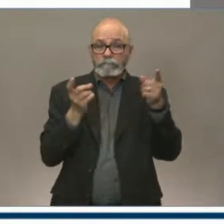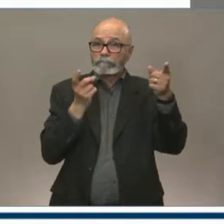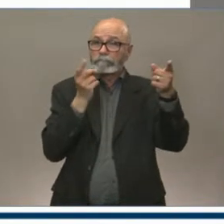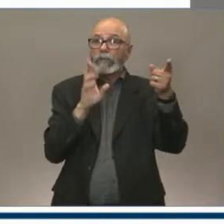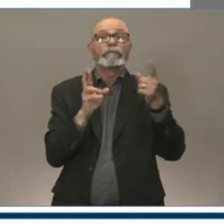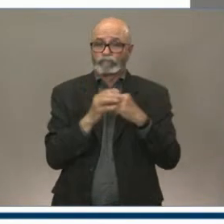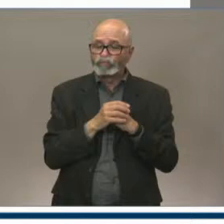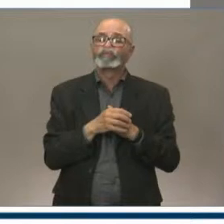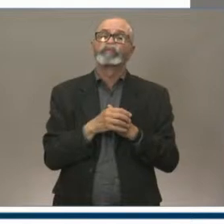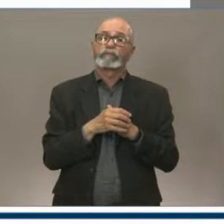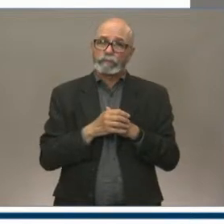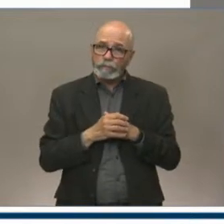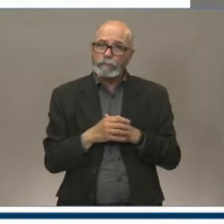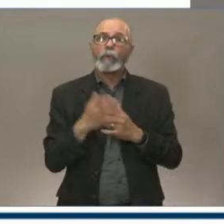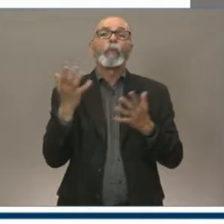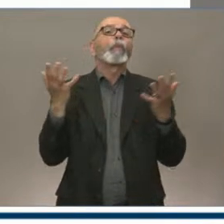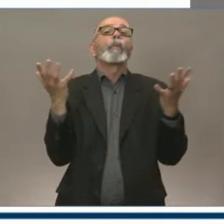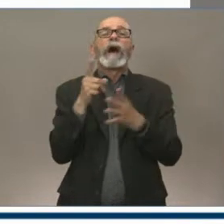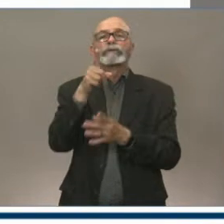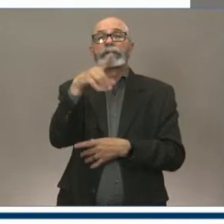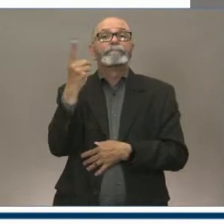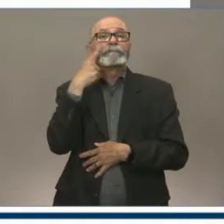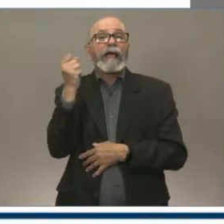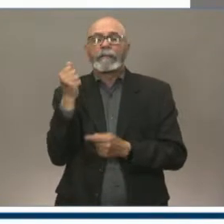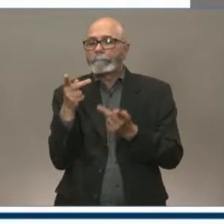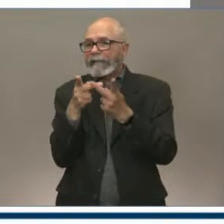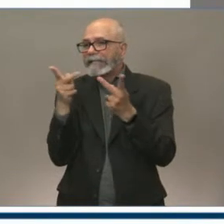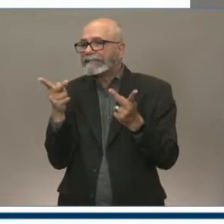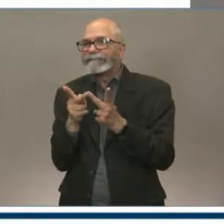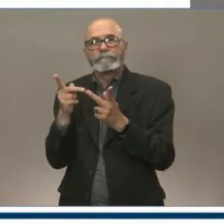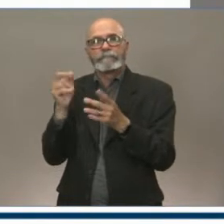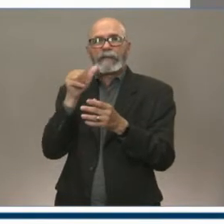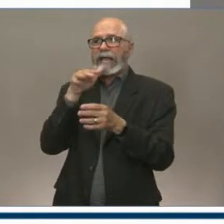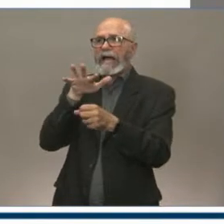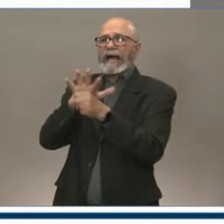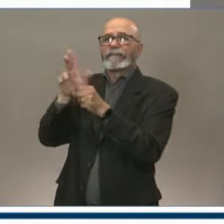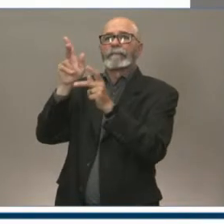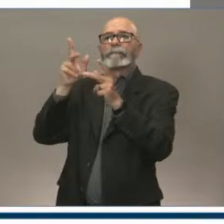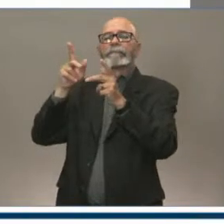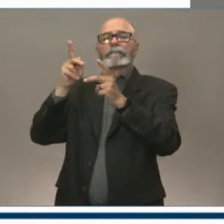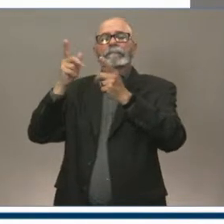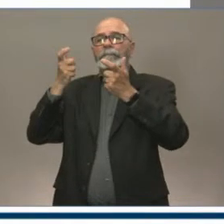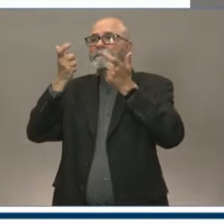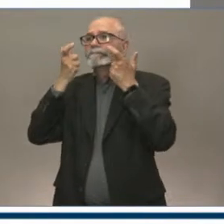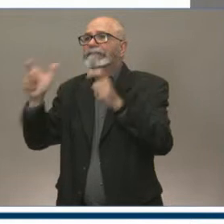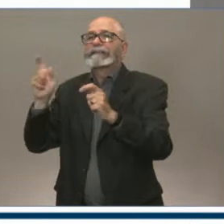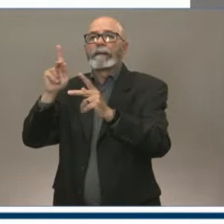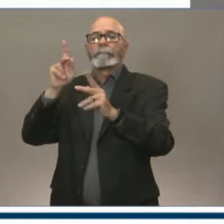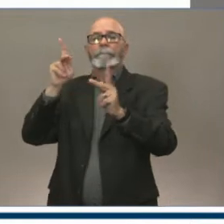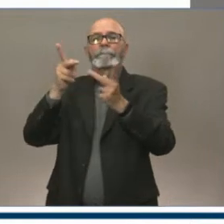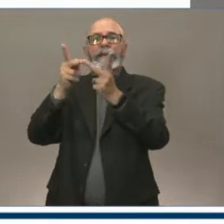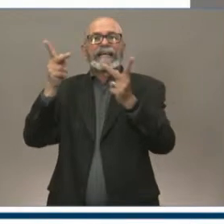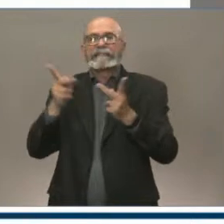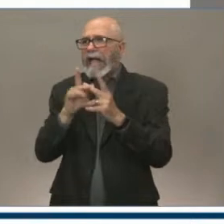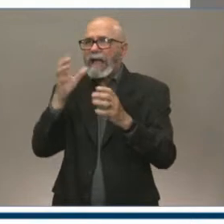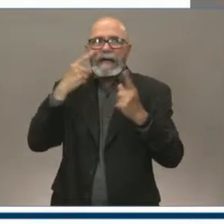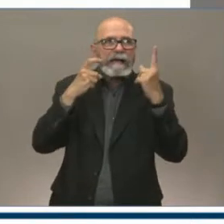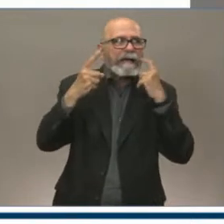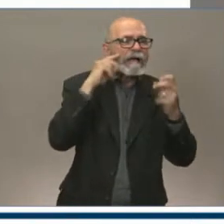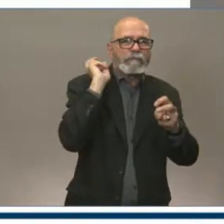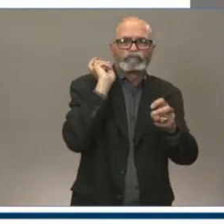where is there a good location to actually have a testing site. So recognizing that, but certainly people can go,